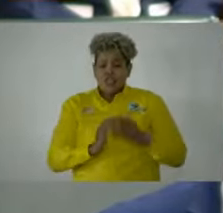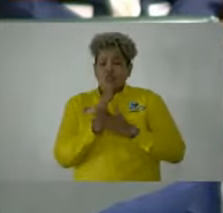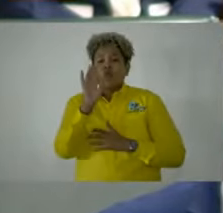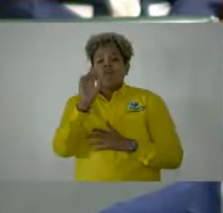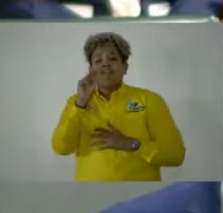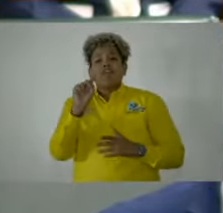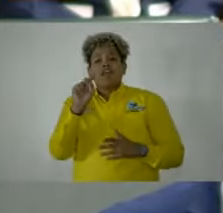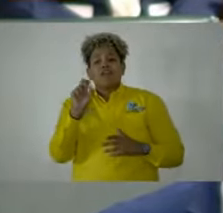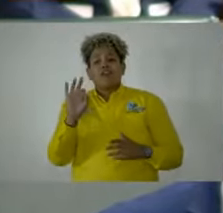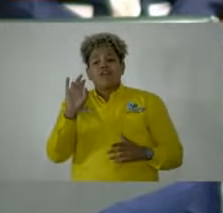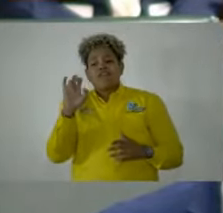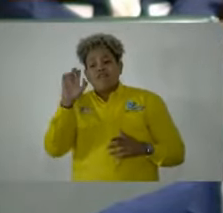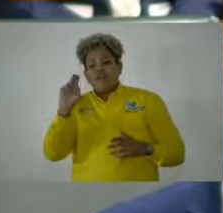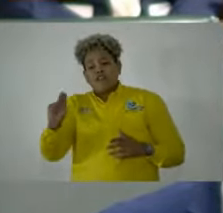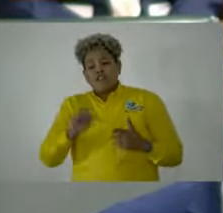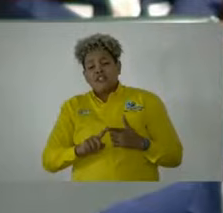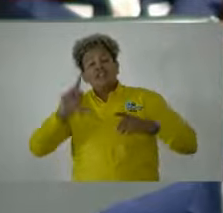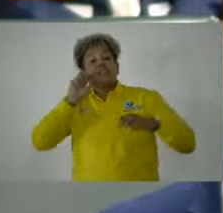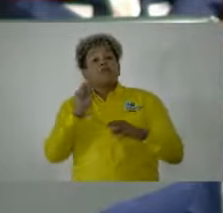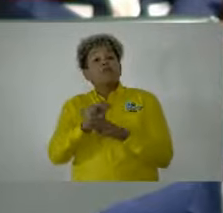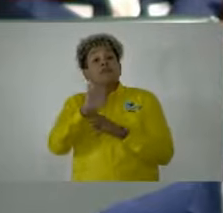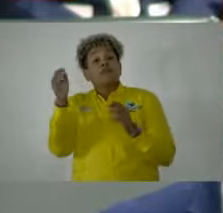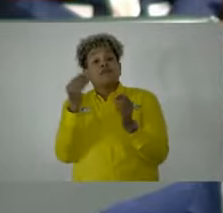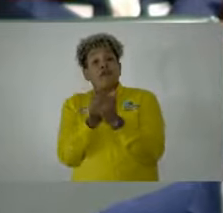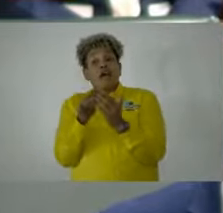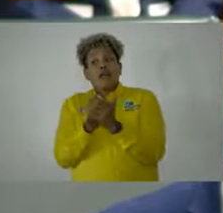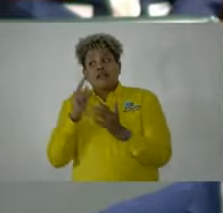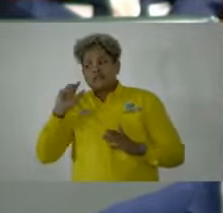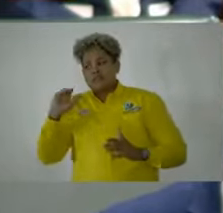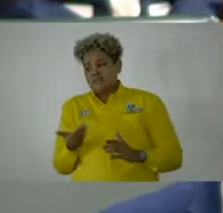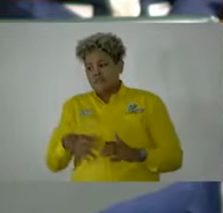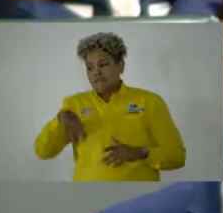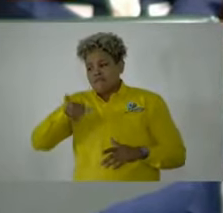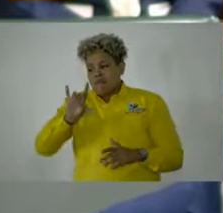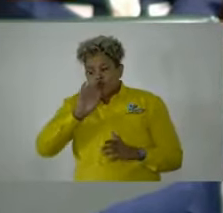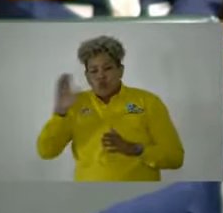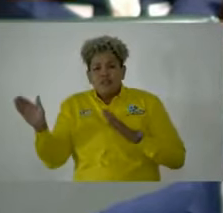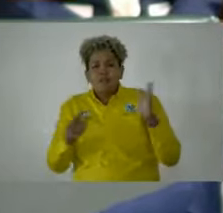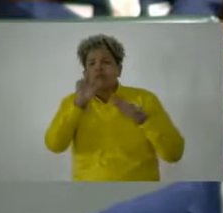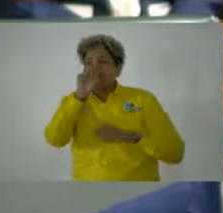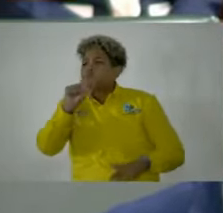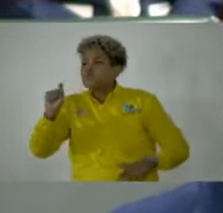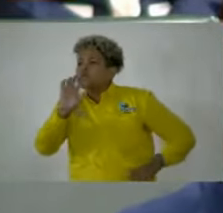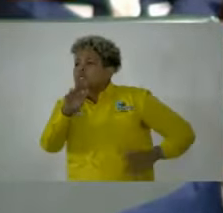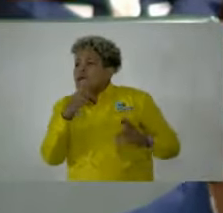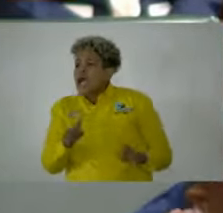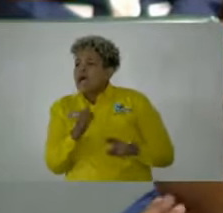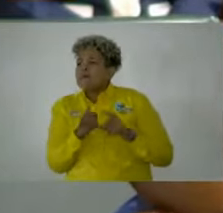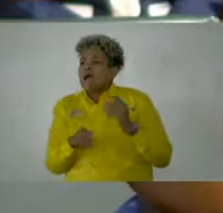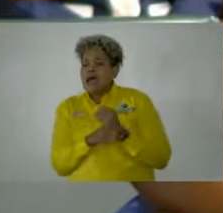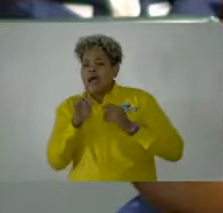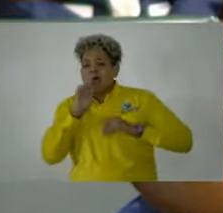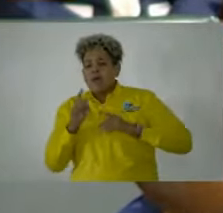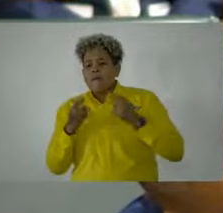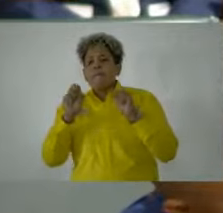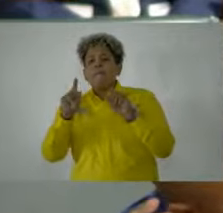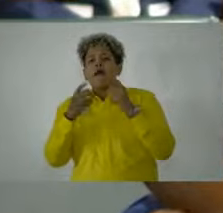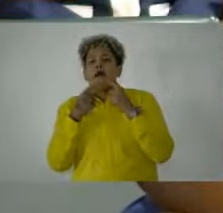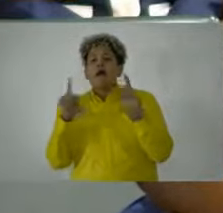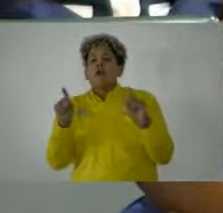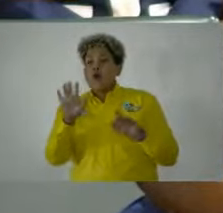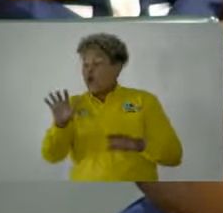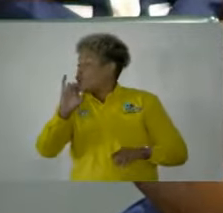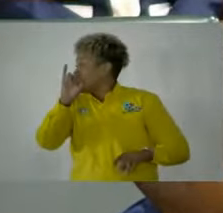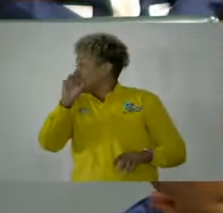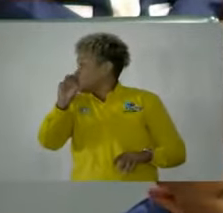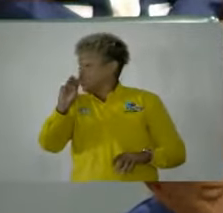Fenton Ferguson. The Minister of Finance seems to have found the plan in 2020, and it was re-announced. The